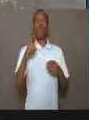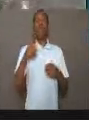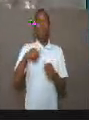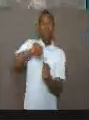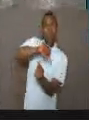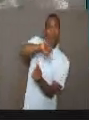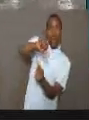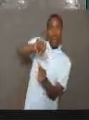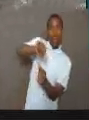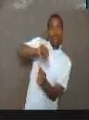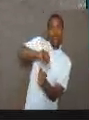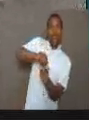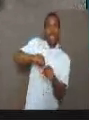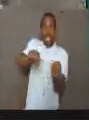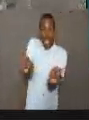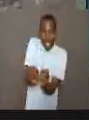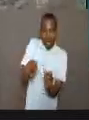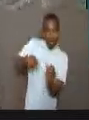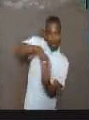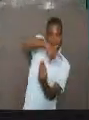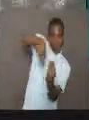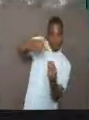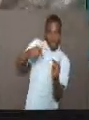immediately surrounding you.